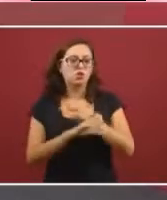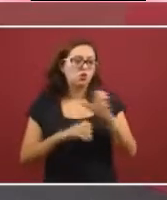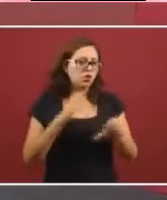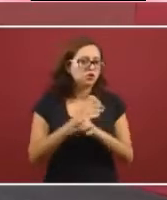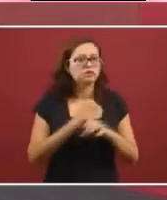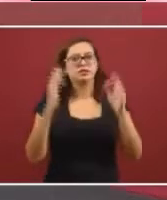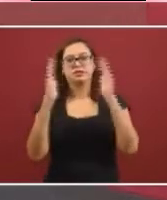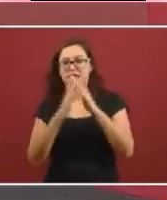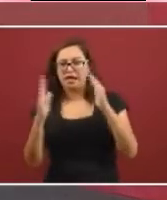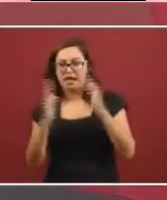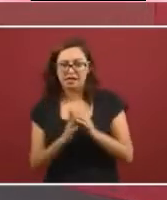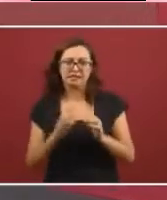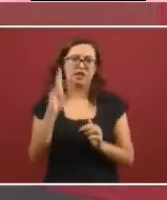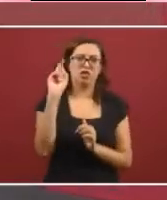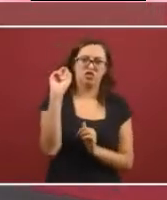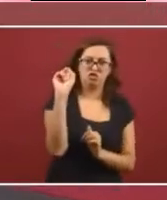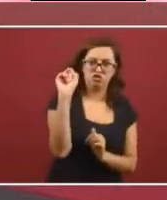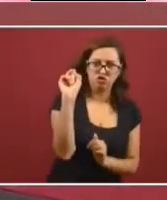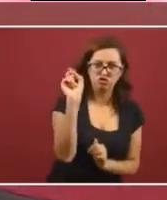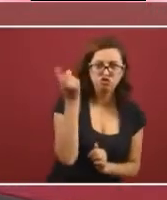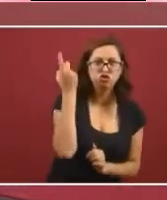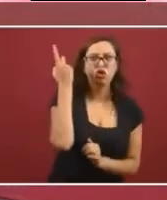in dollars,